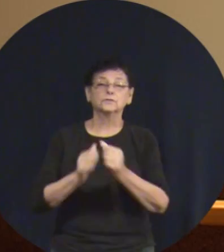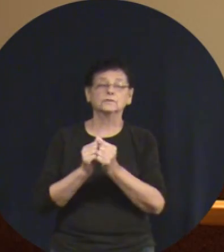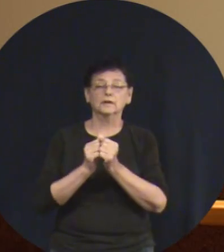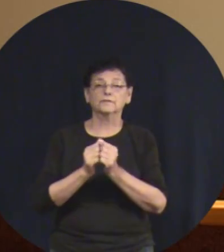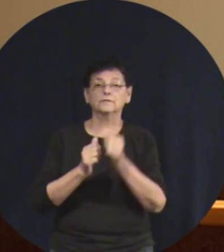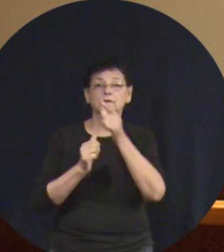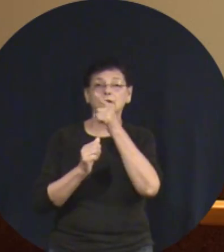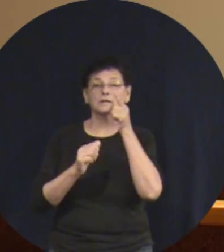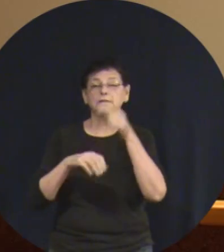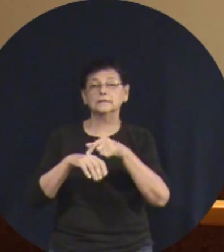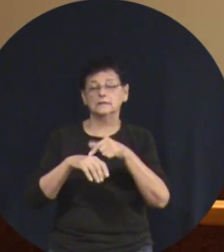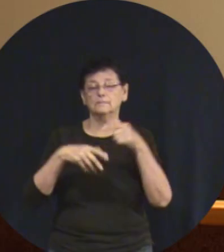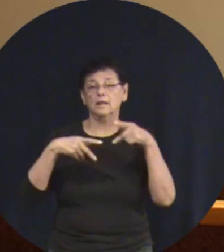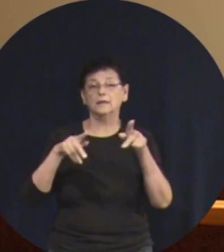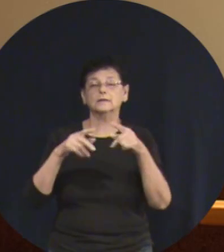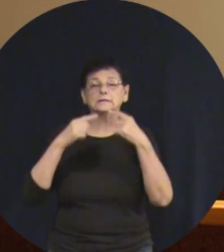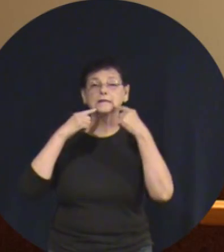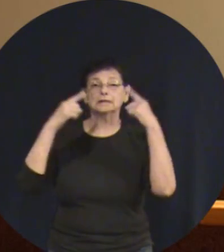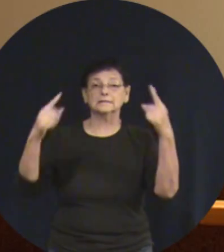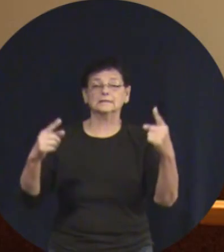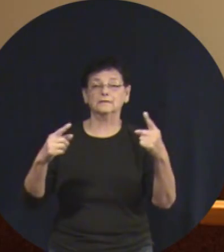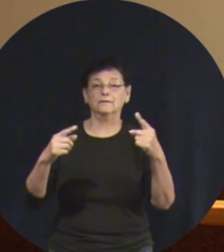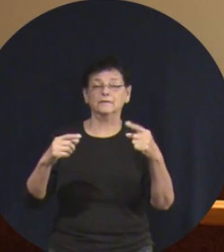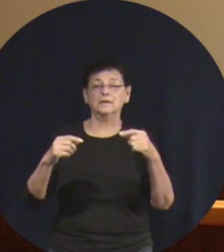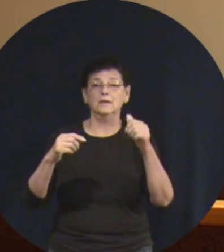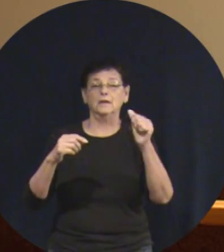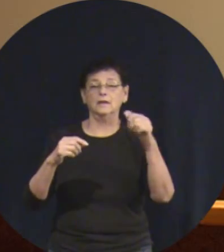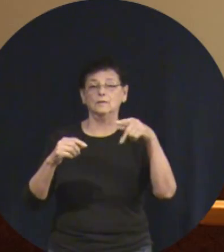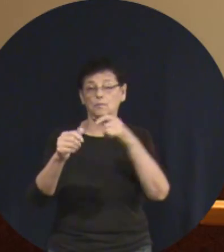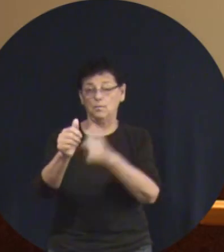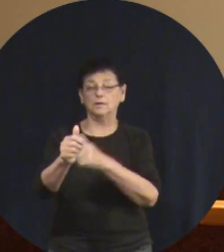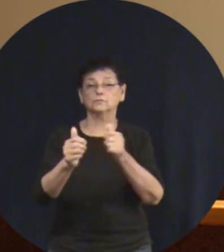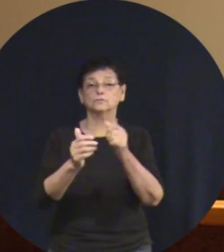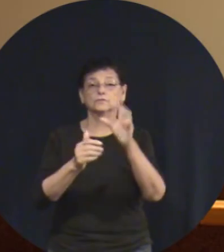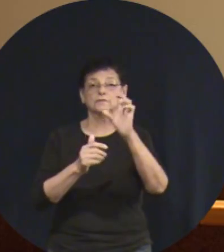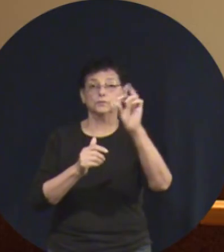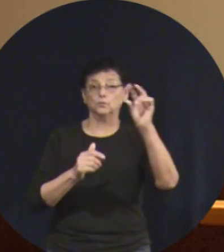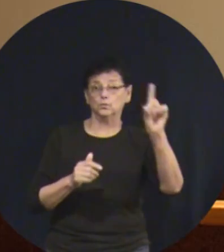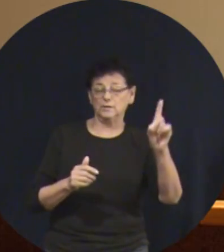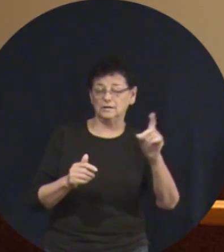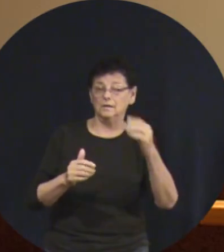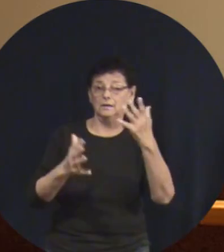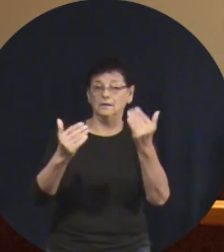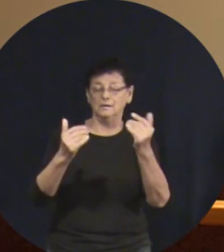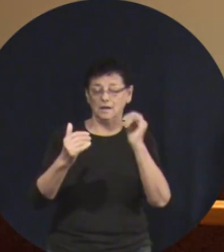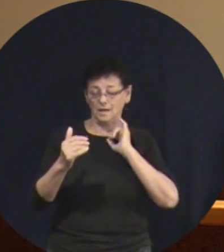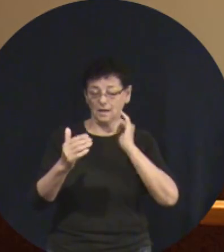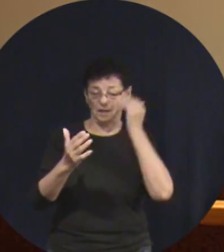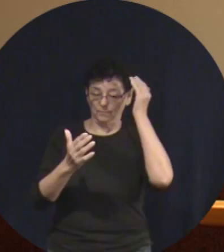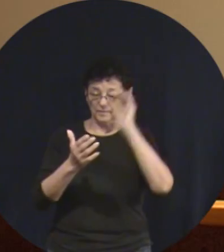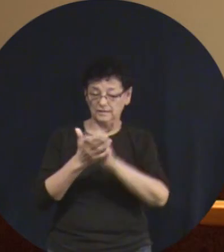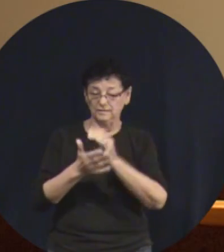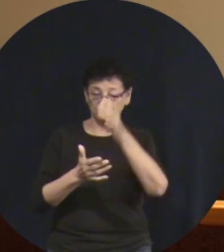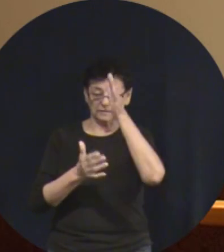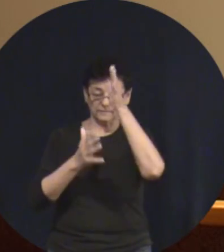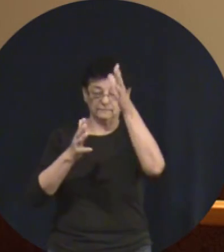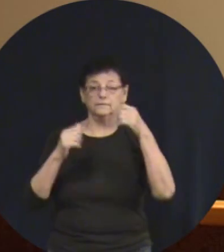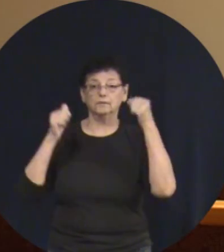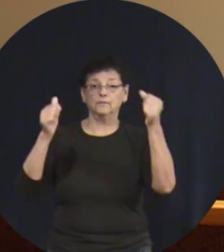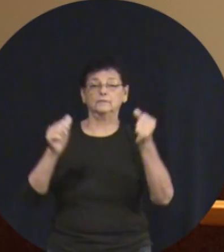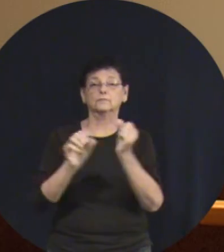Together in our Lenten season, let us profess the Apostles' Creed. I believe in God, the